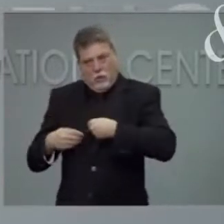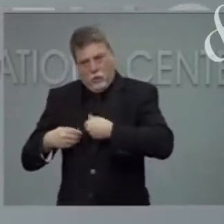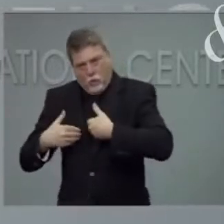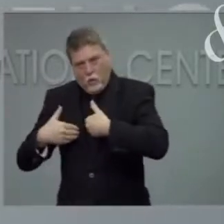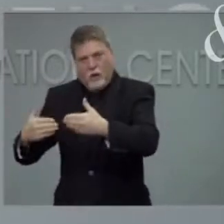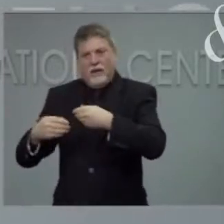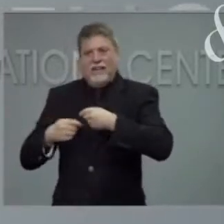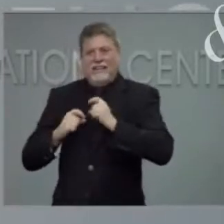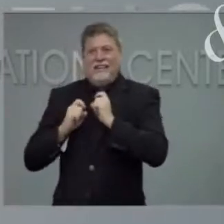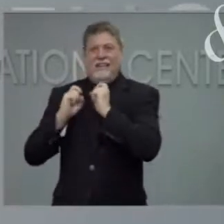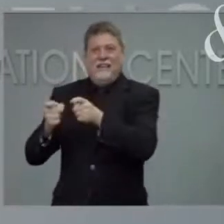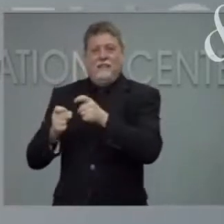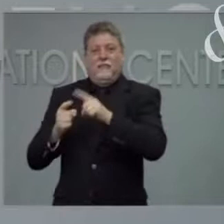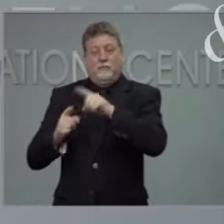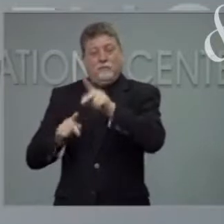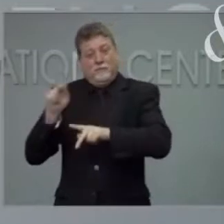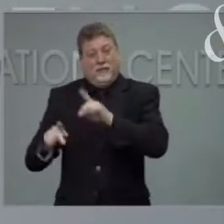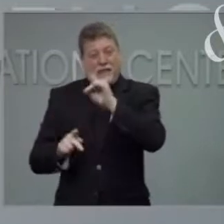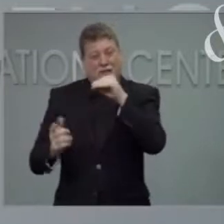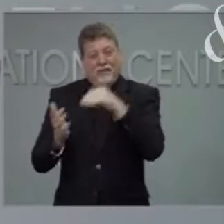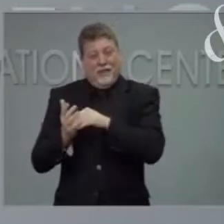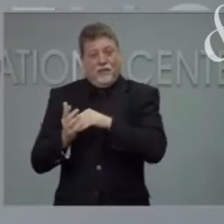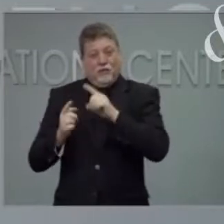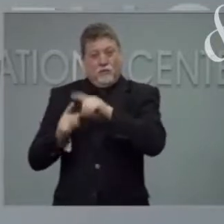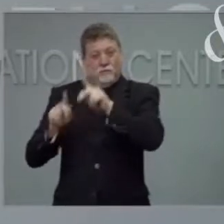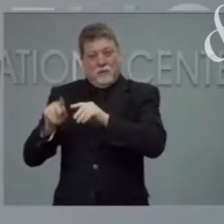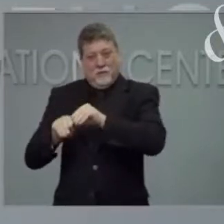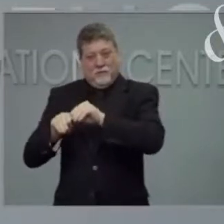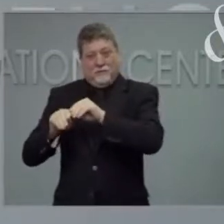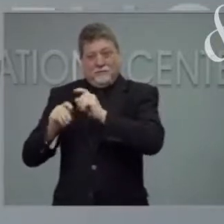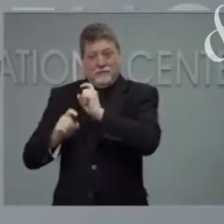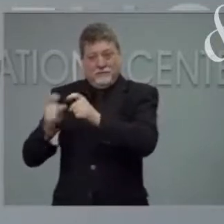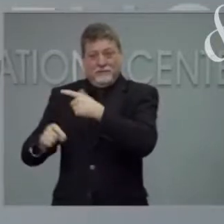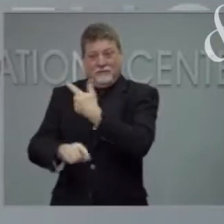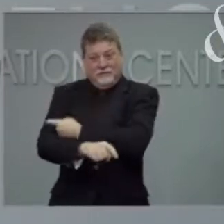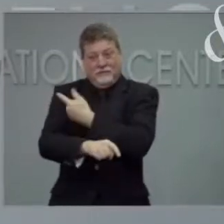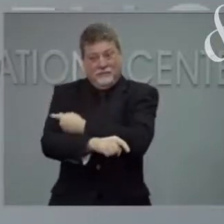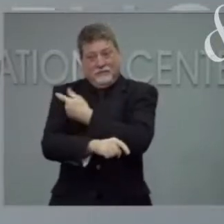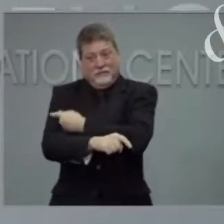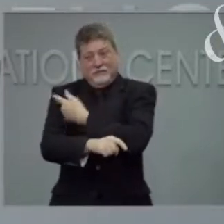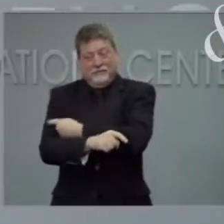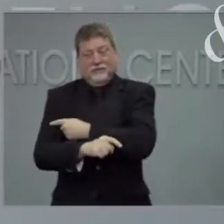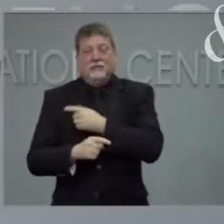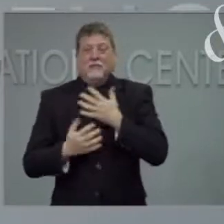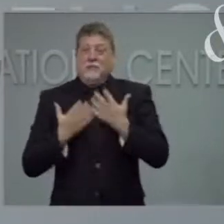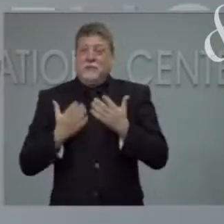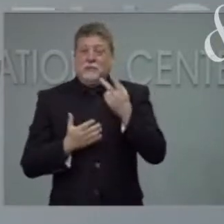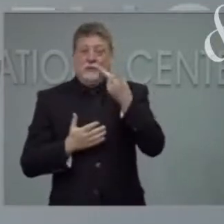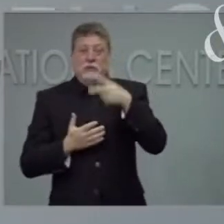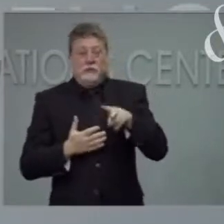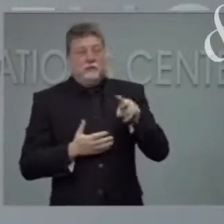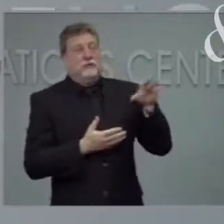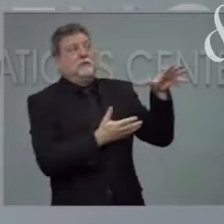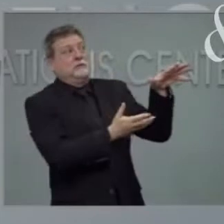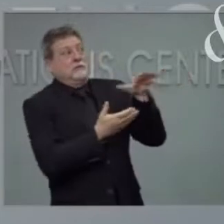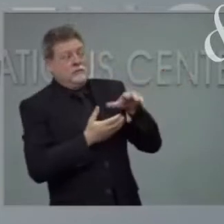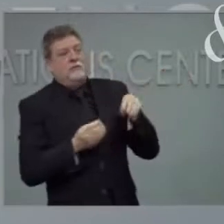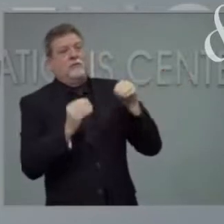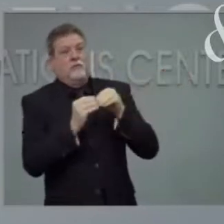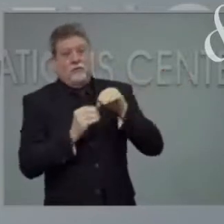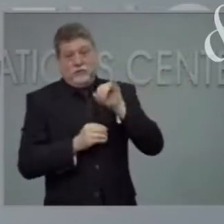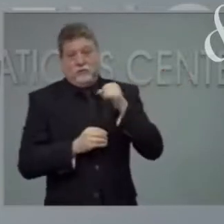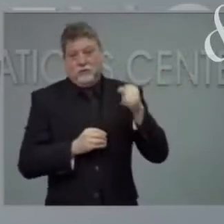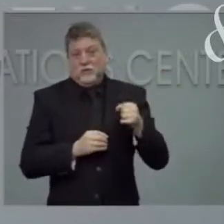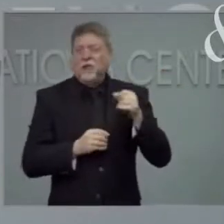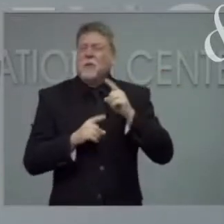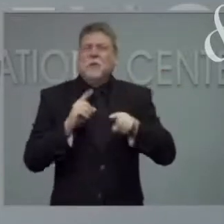week and a half before we will see the next round of Johnson & Johnson come to our state. We do expect over the